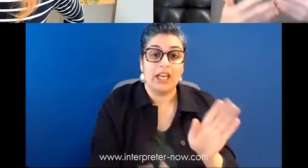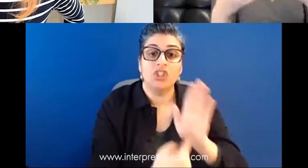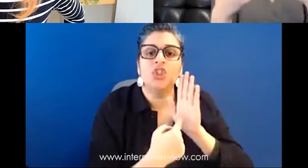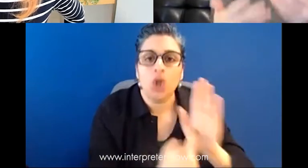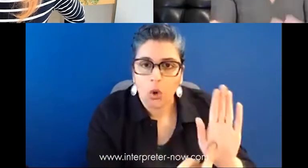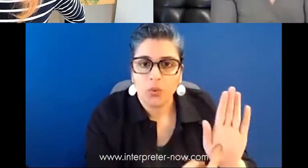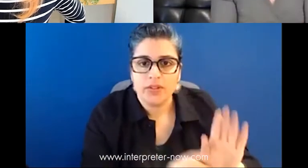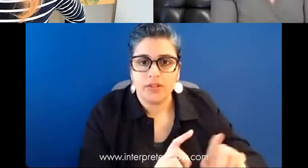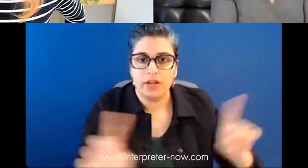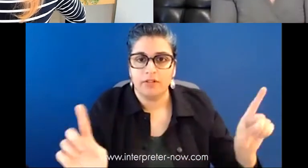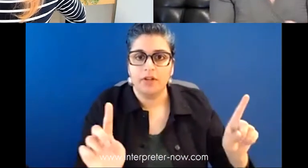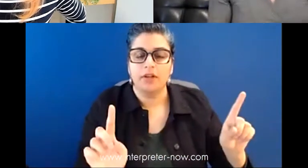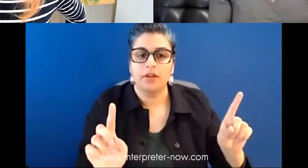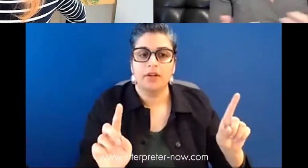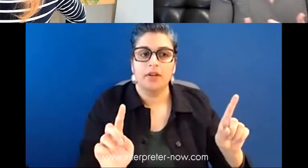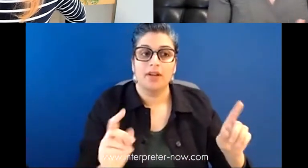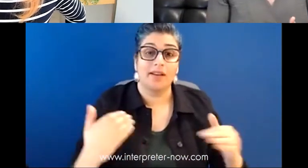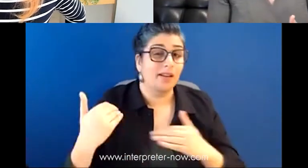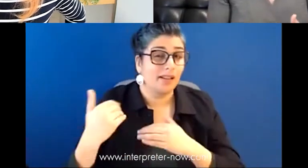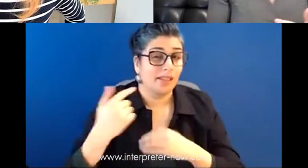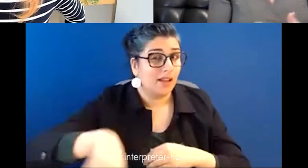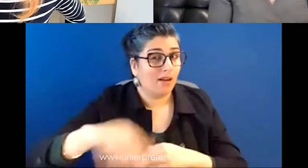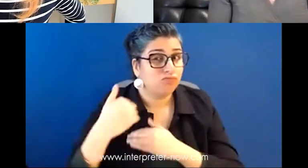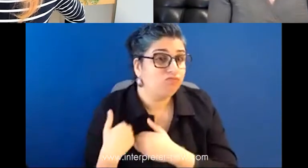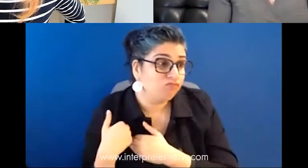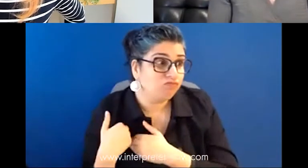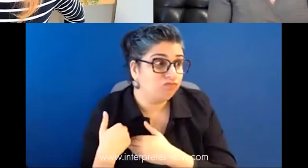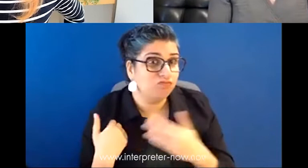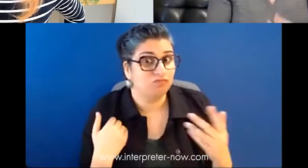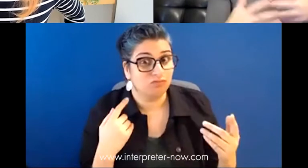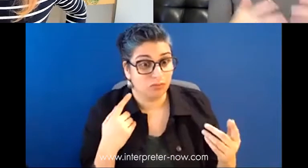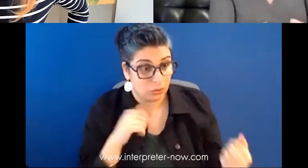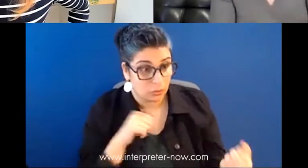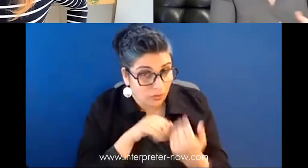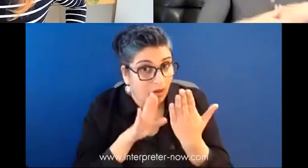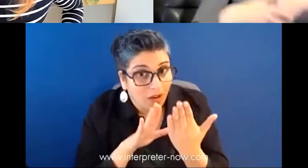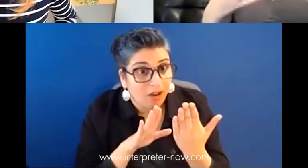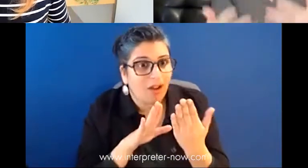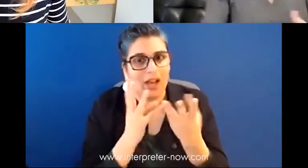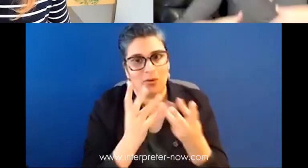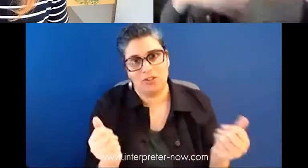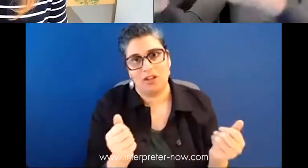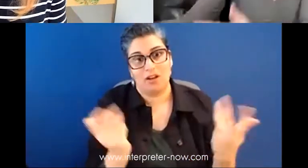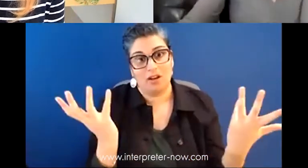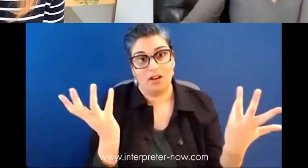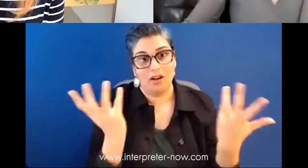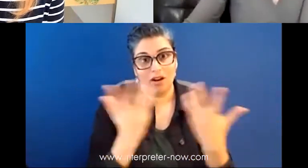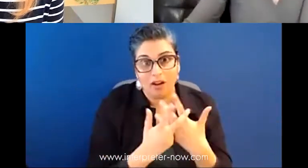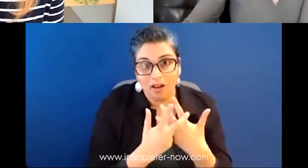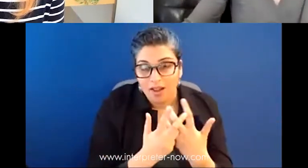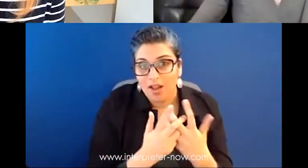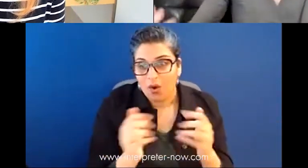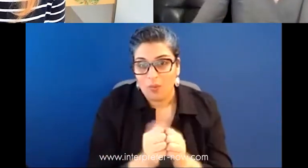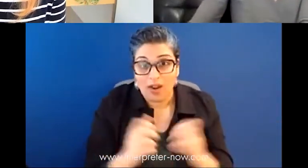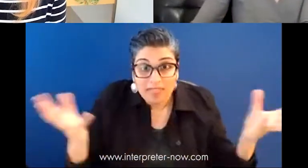and obligates you to confront them and resolve them. You combine that with some engagement